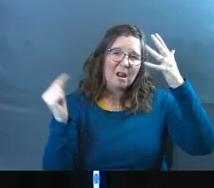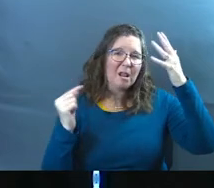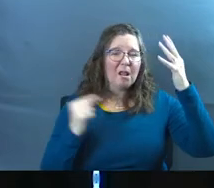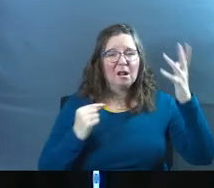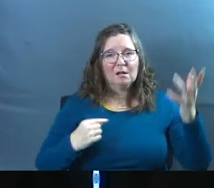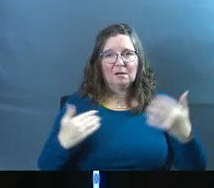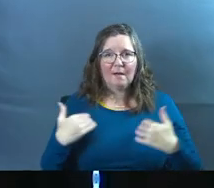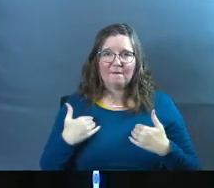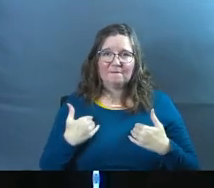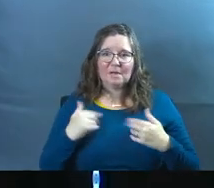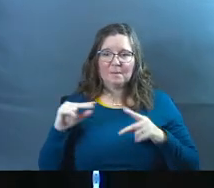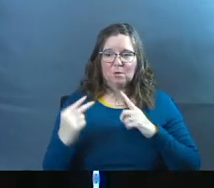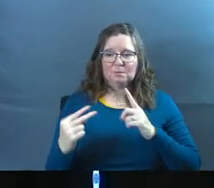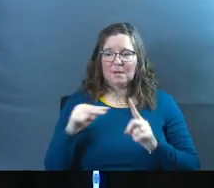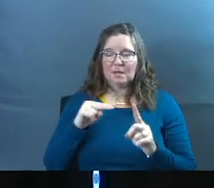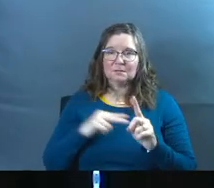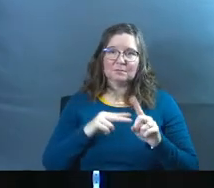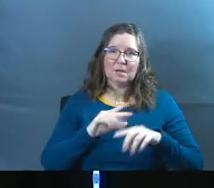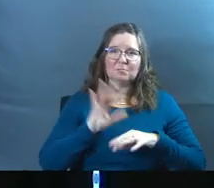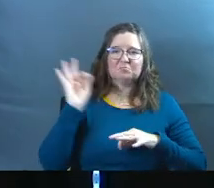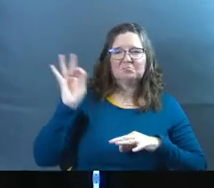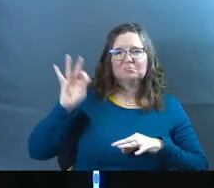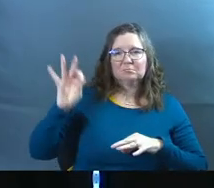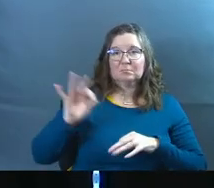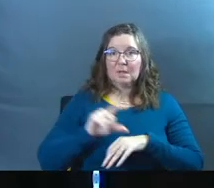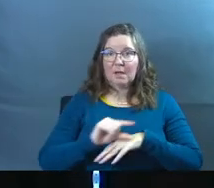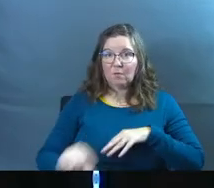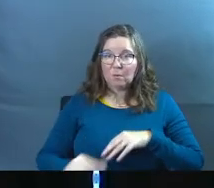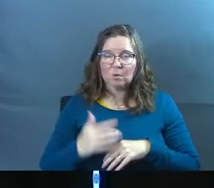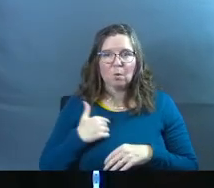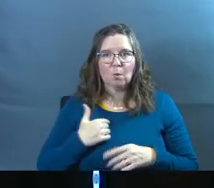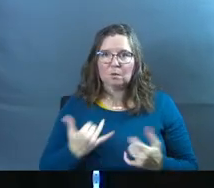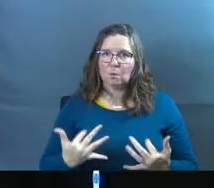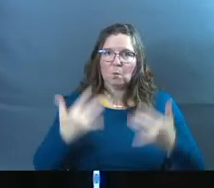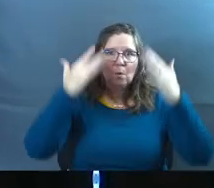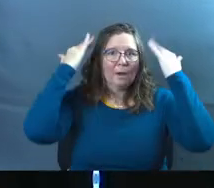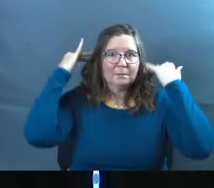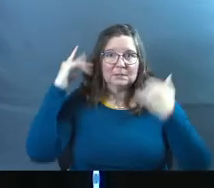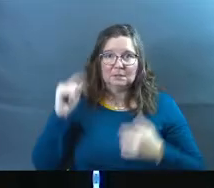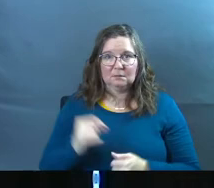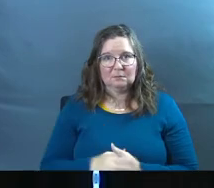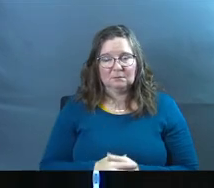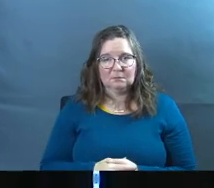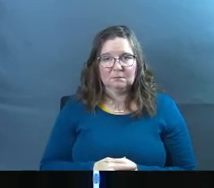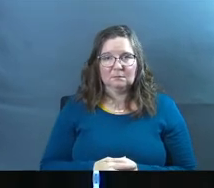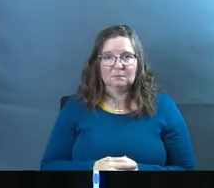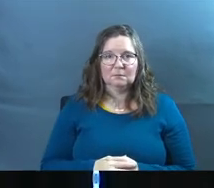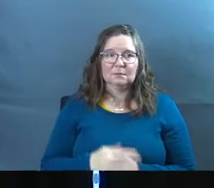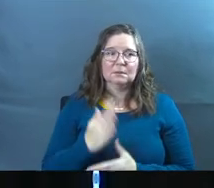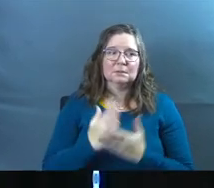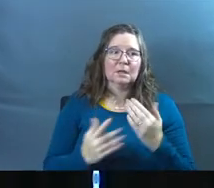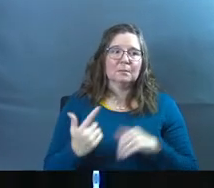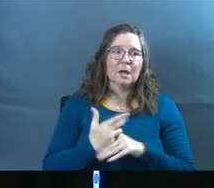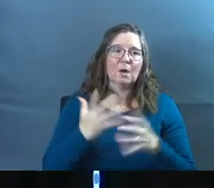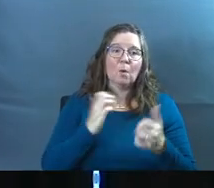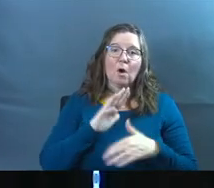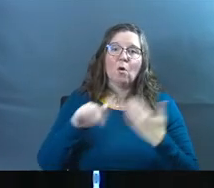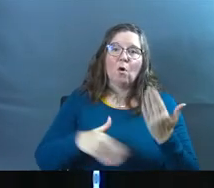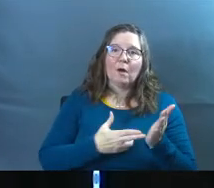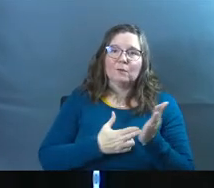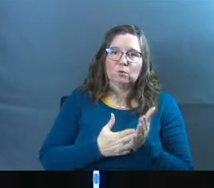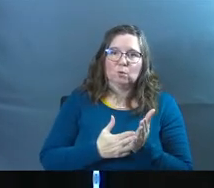theories, perspectives and platforms. We're swamped in it. Someday I want all the